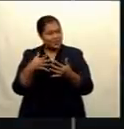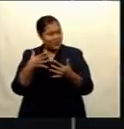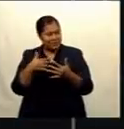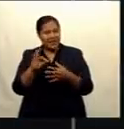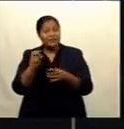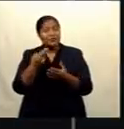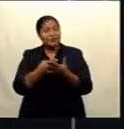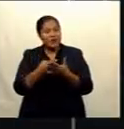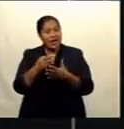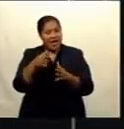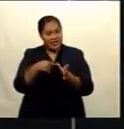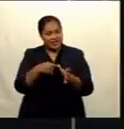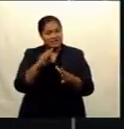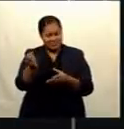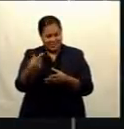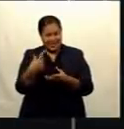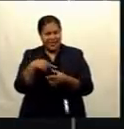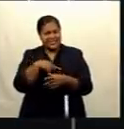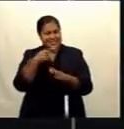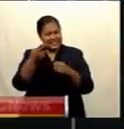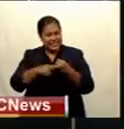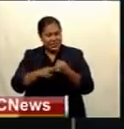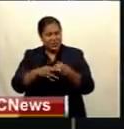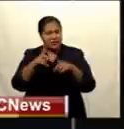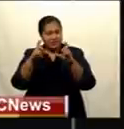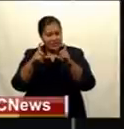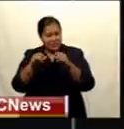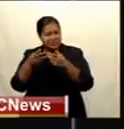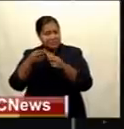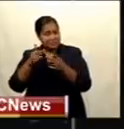You can also send us newsworthy pictures and videos. Email